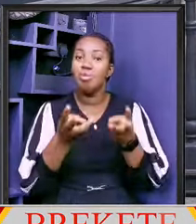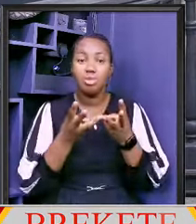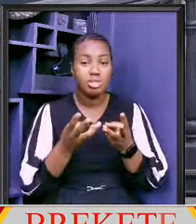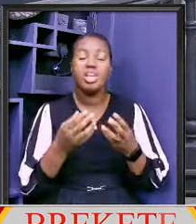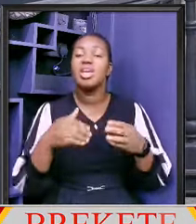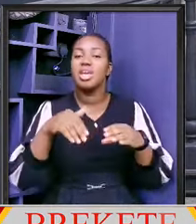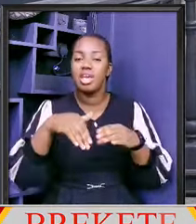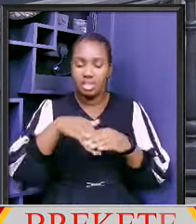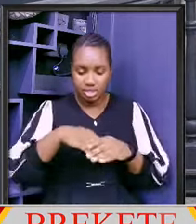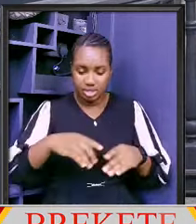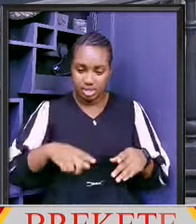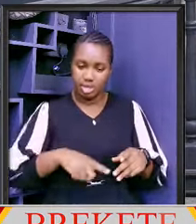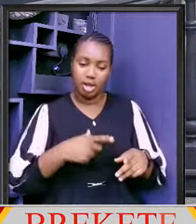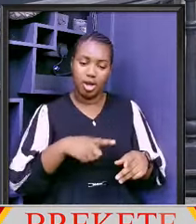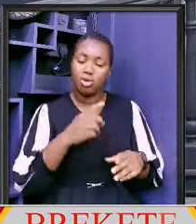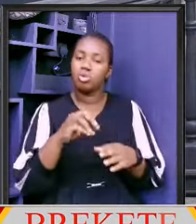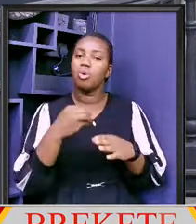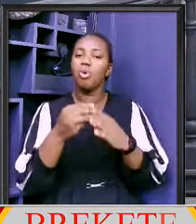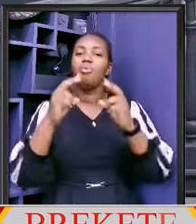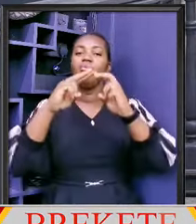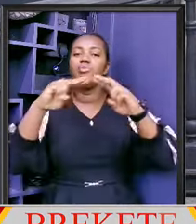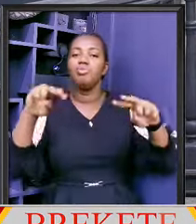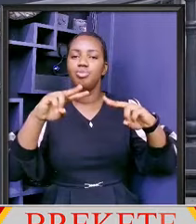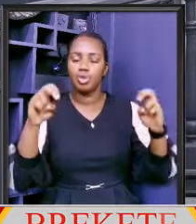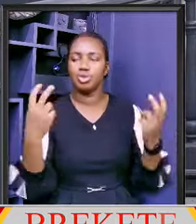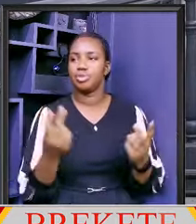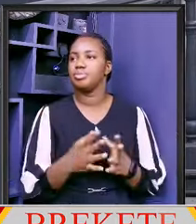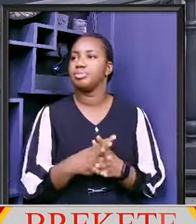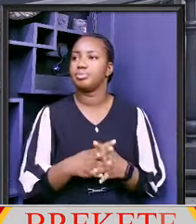village, you build. We agreed.